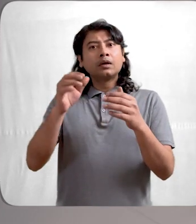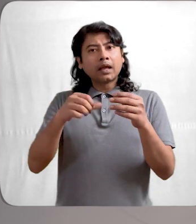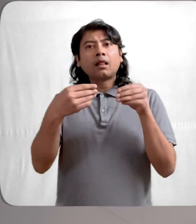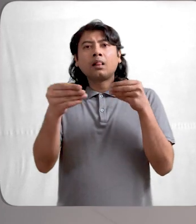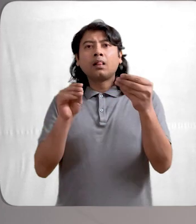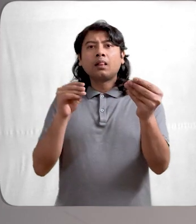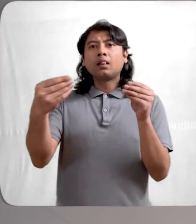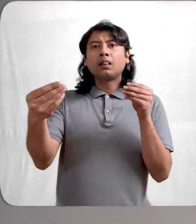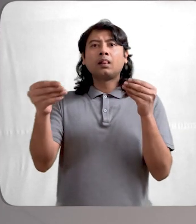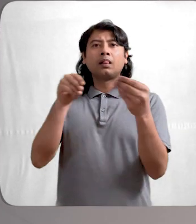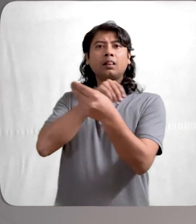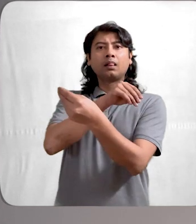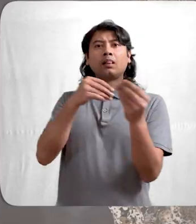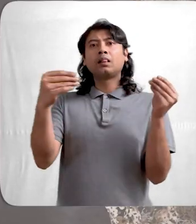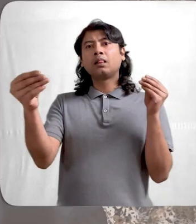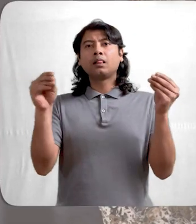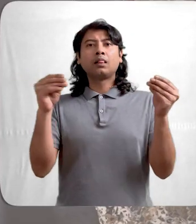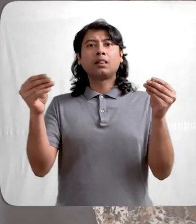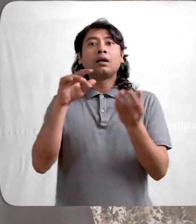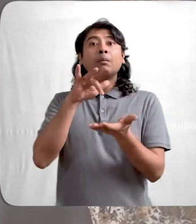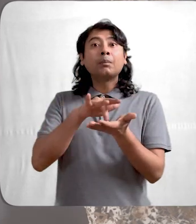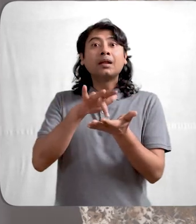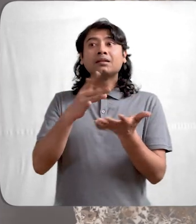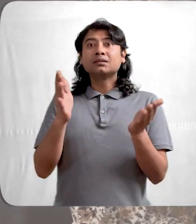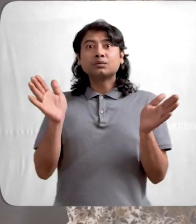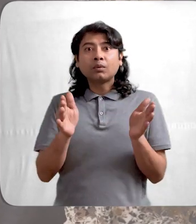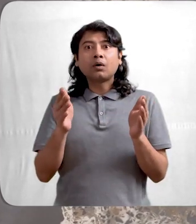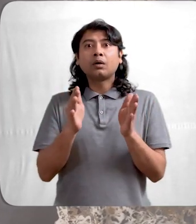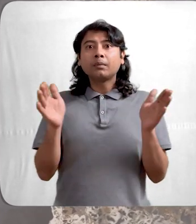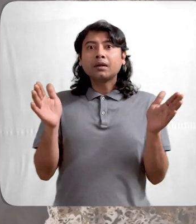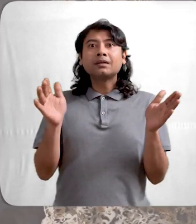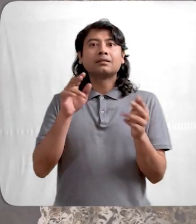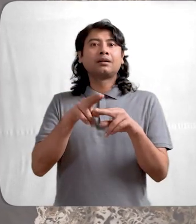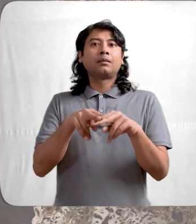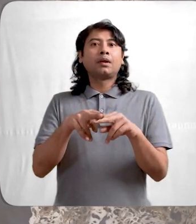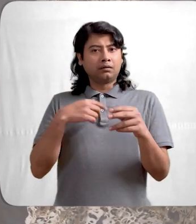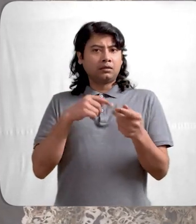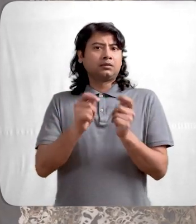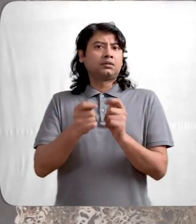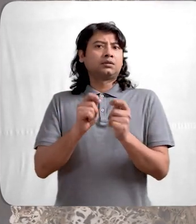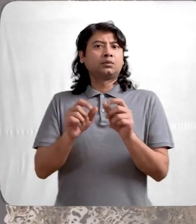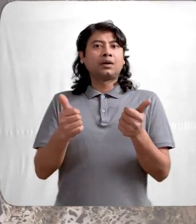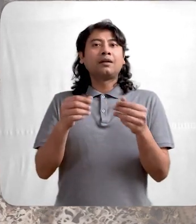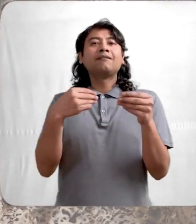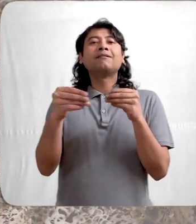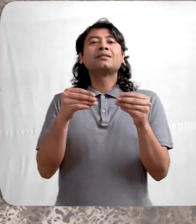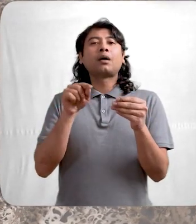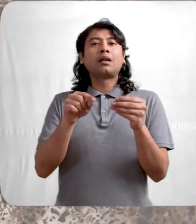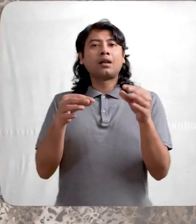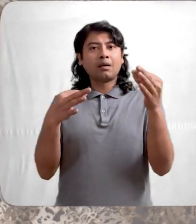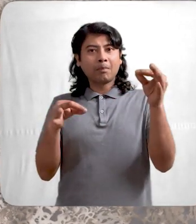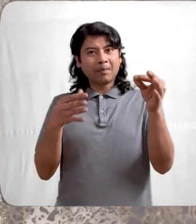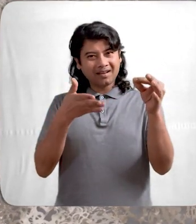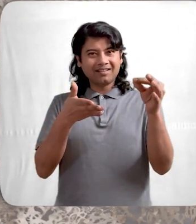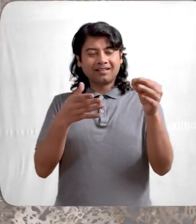a fixed kind of form is there. So depending on the pace where it is being displayed, I can alter it. So it has that kind